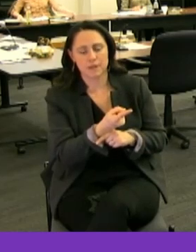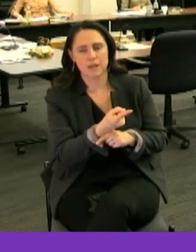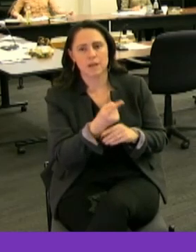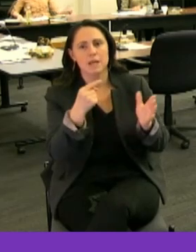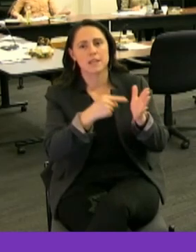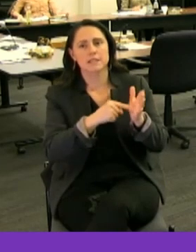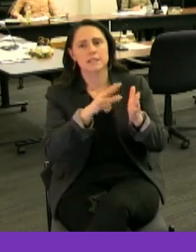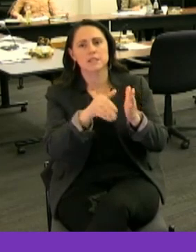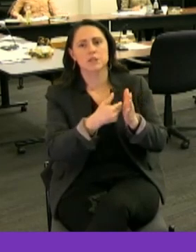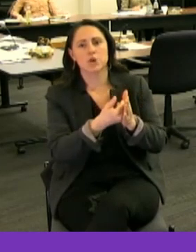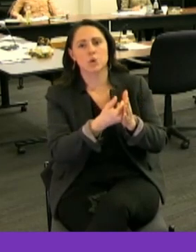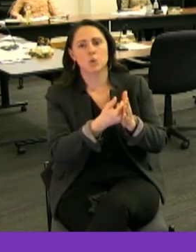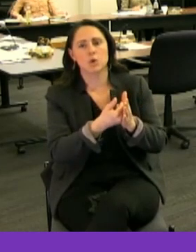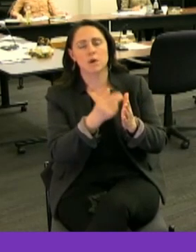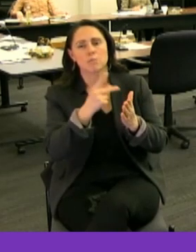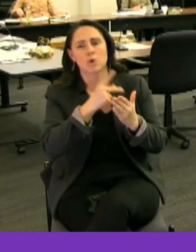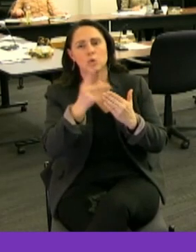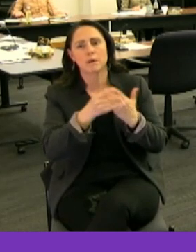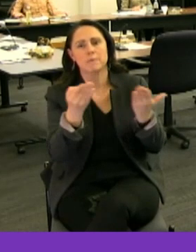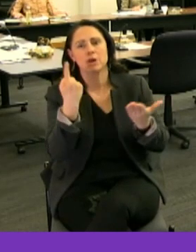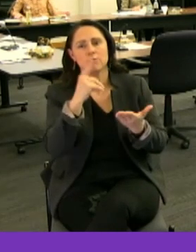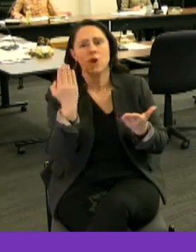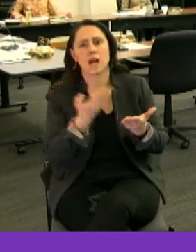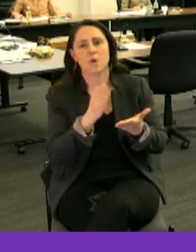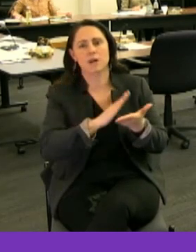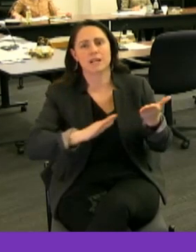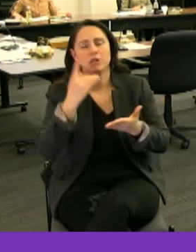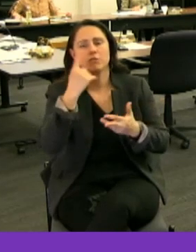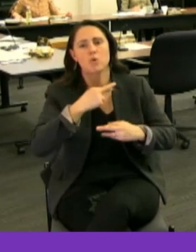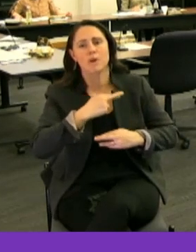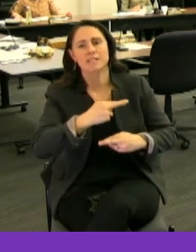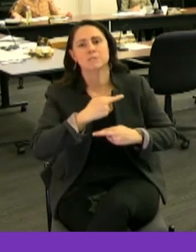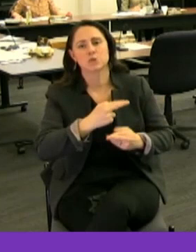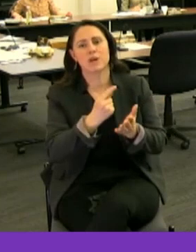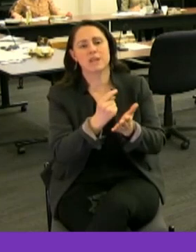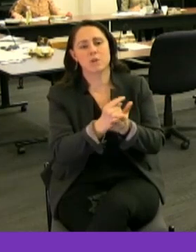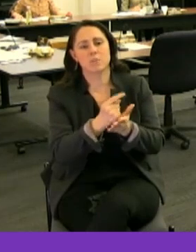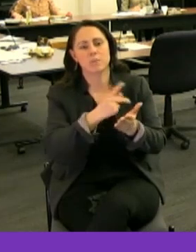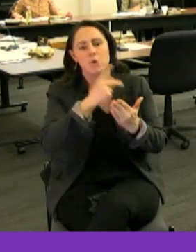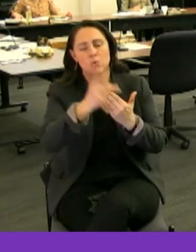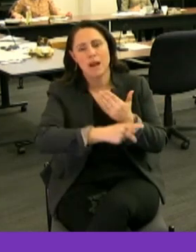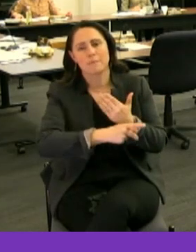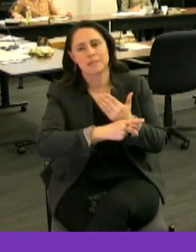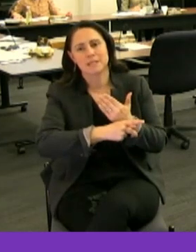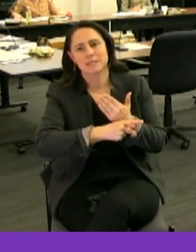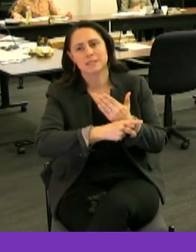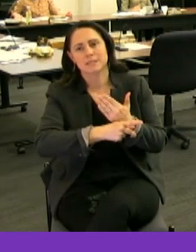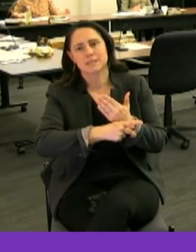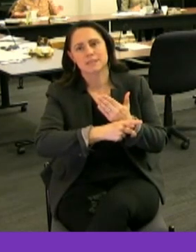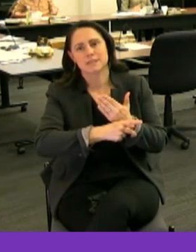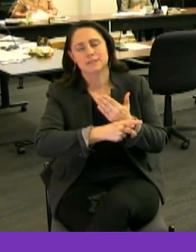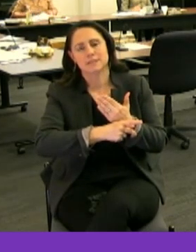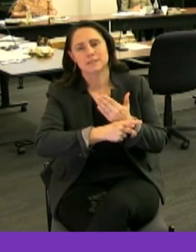This is a new program here for our college for the respiratory therapy program.